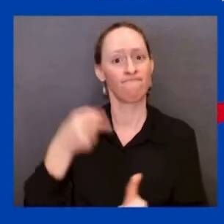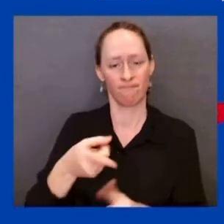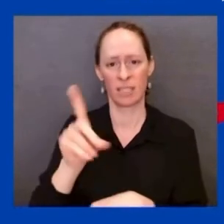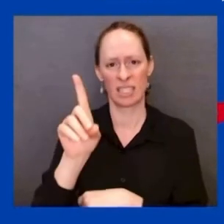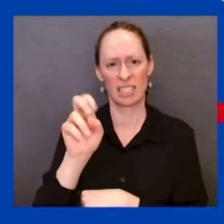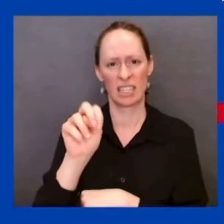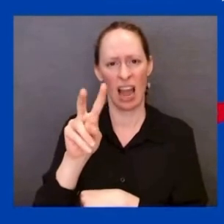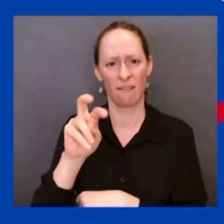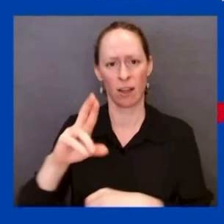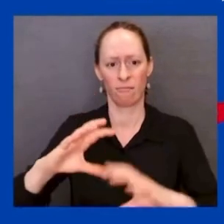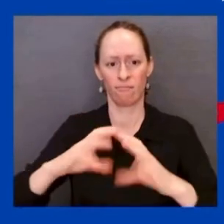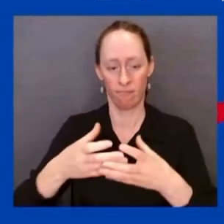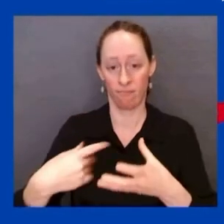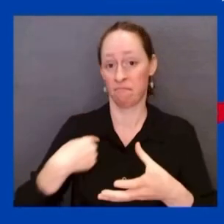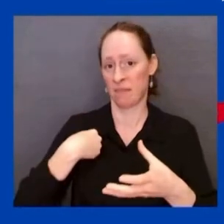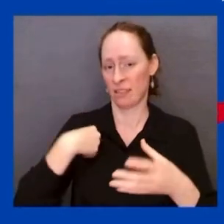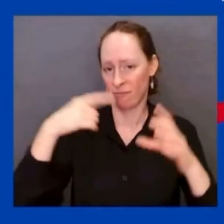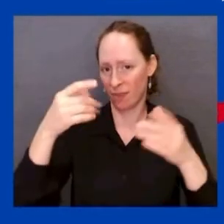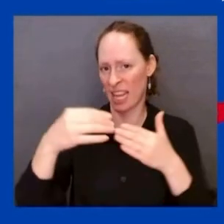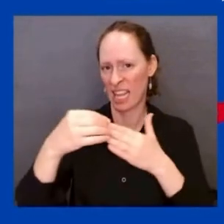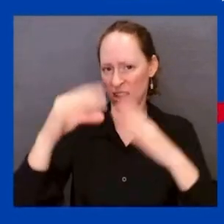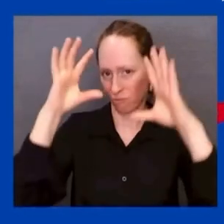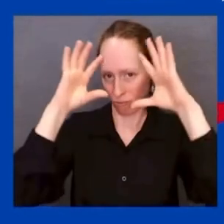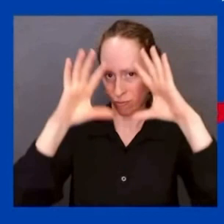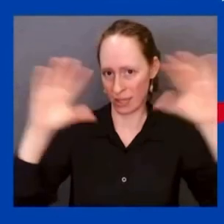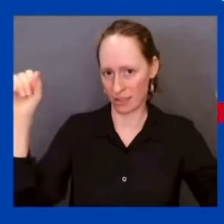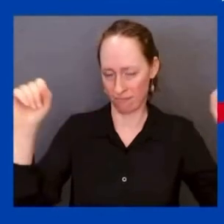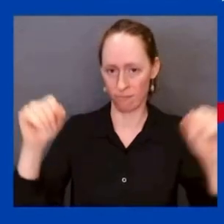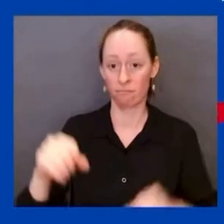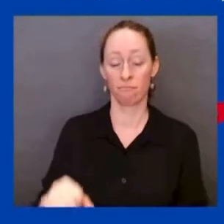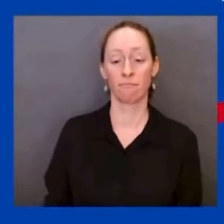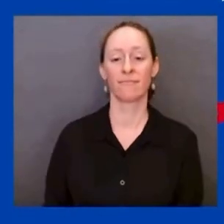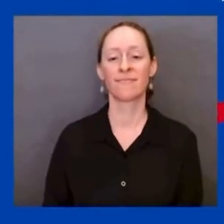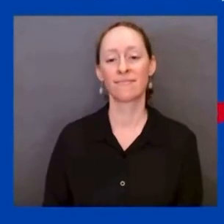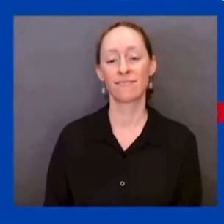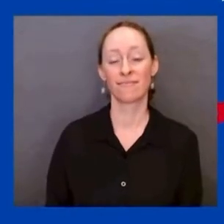100th year as a labor union in Denver.